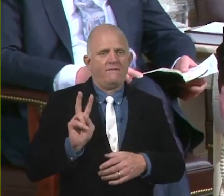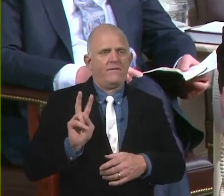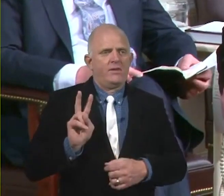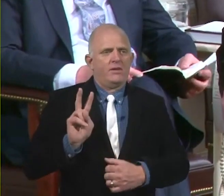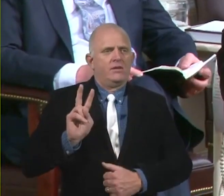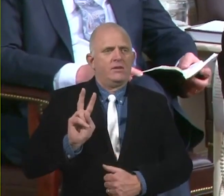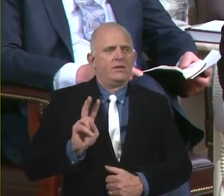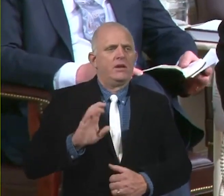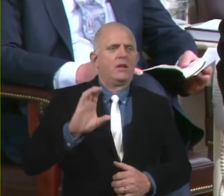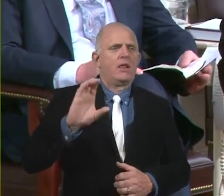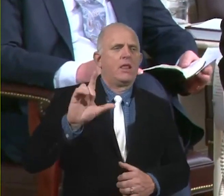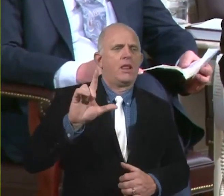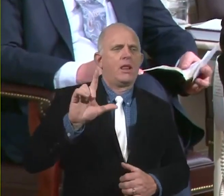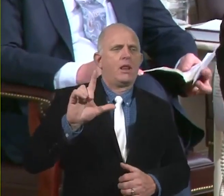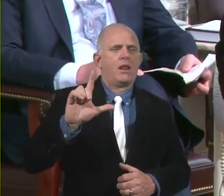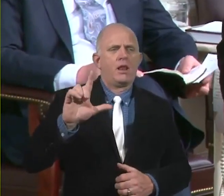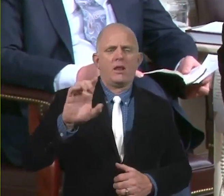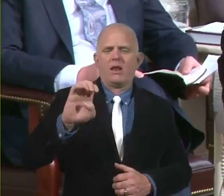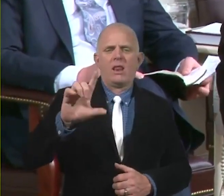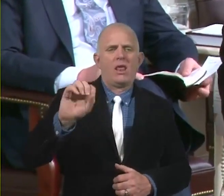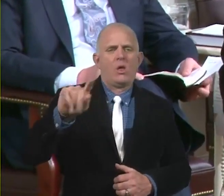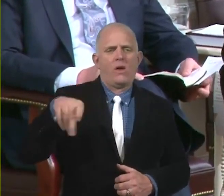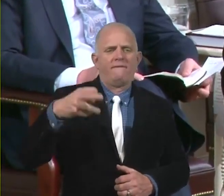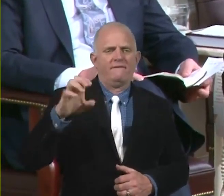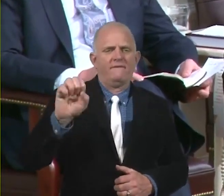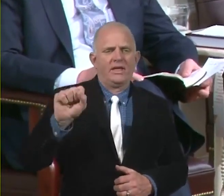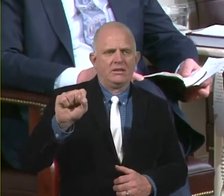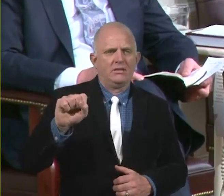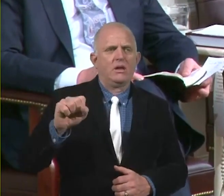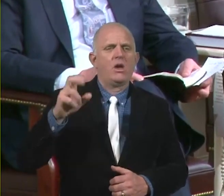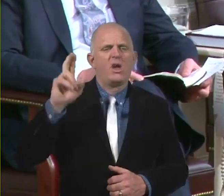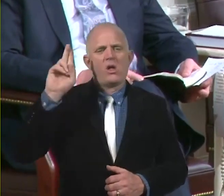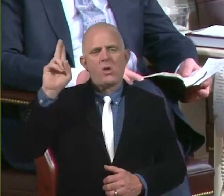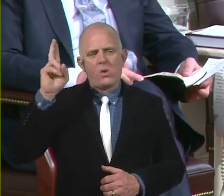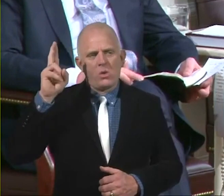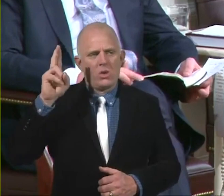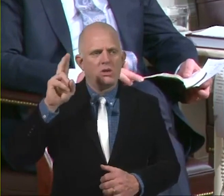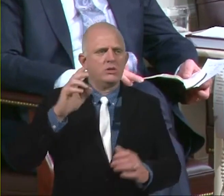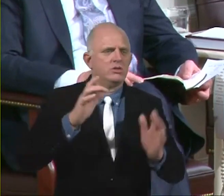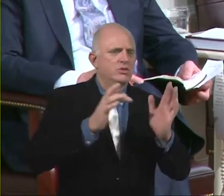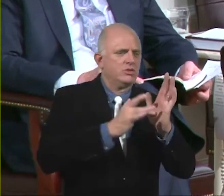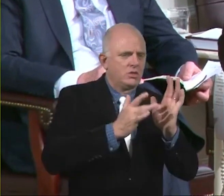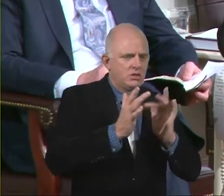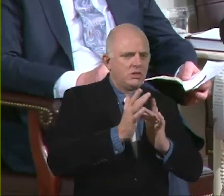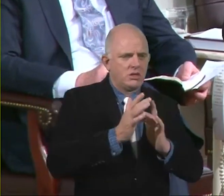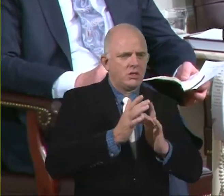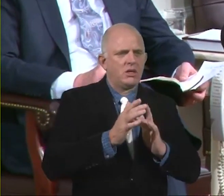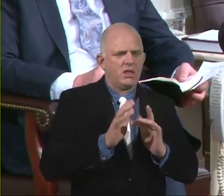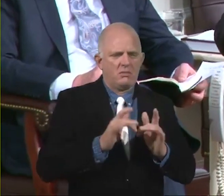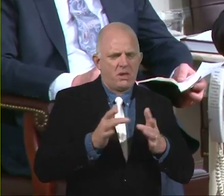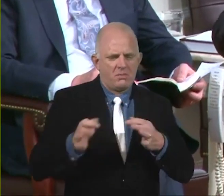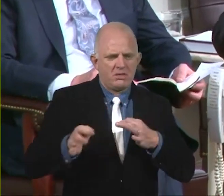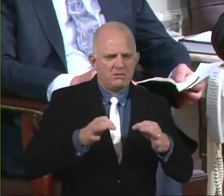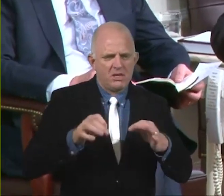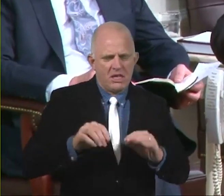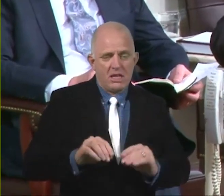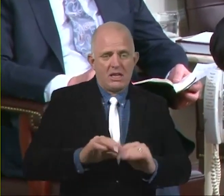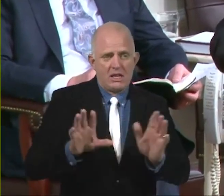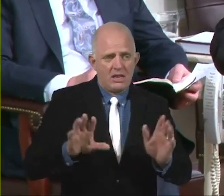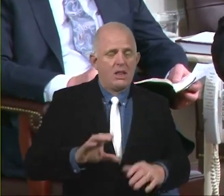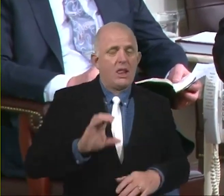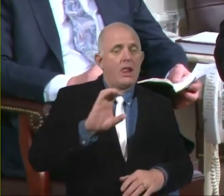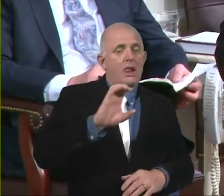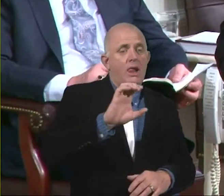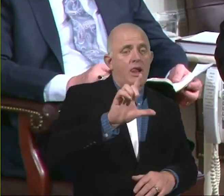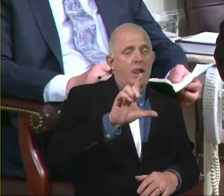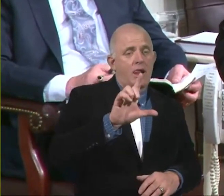Cleophas was the uncle of the Lord Jesus. And your Bible very plainly tells you that Cleophas was